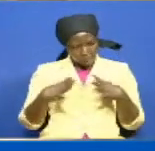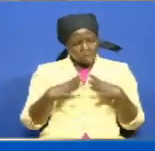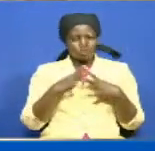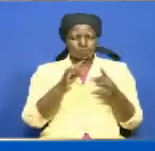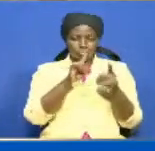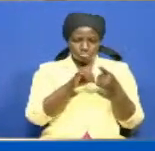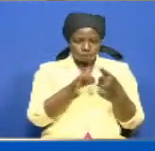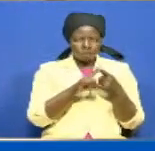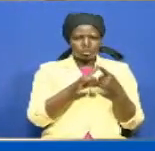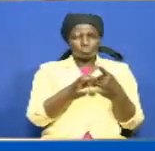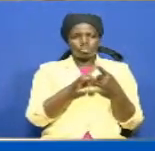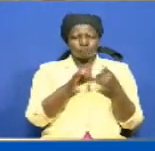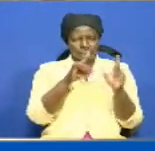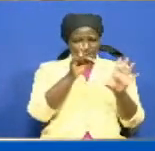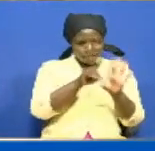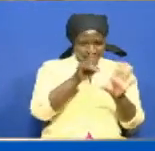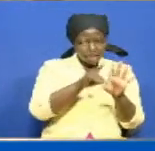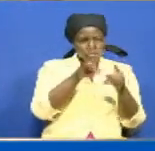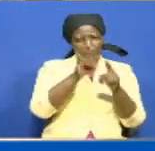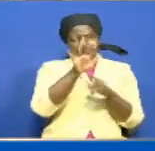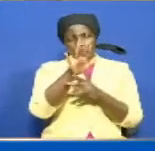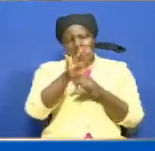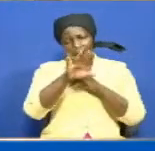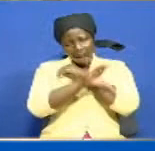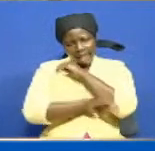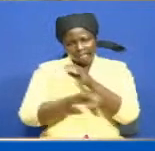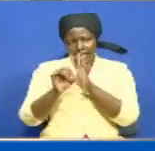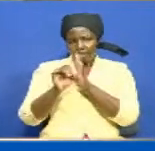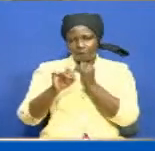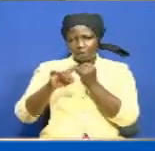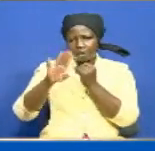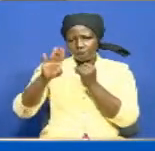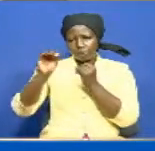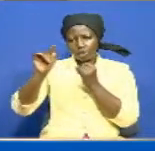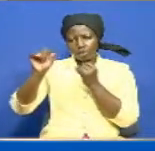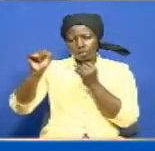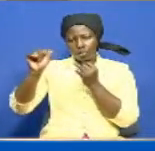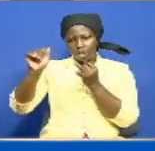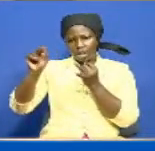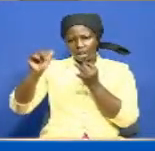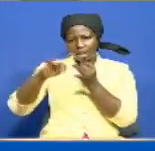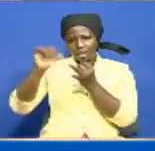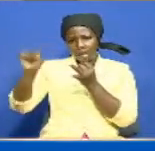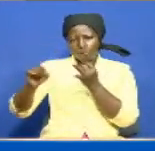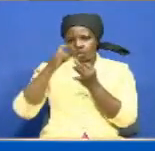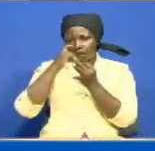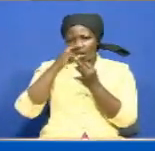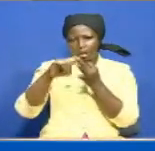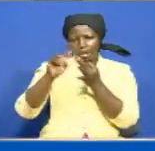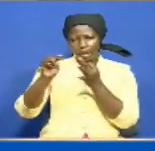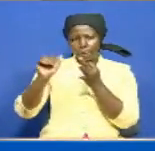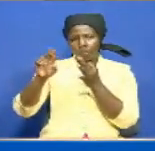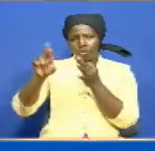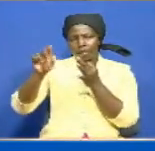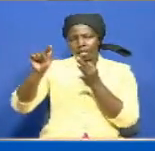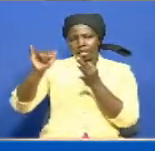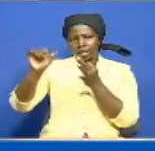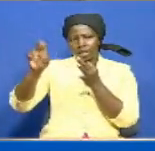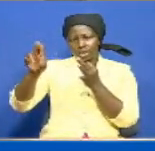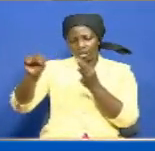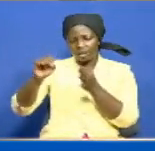countries, notably Botswana, South Sudan, Mauritius, Sierra Leone, and Namibia.